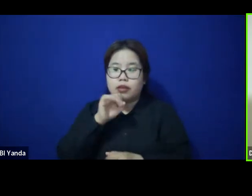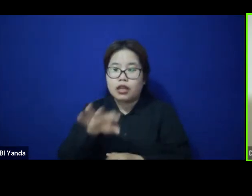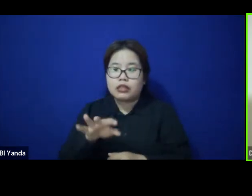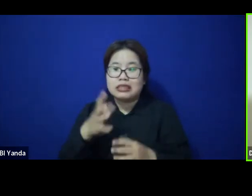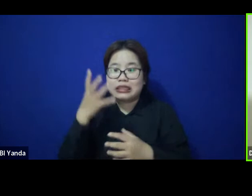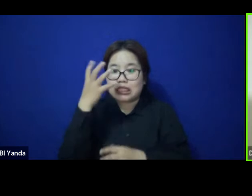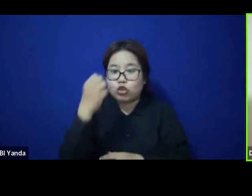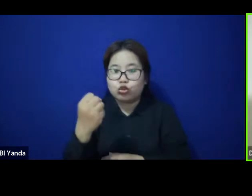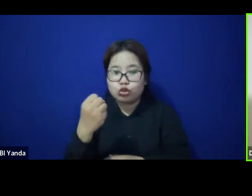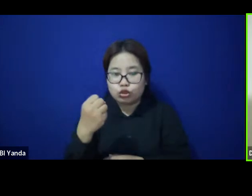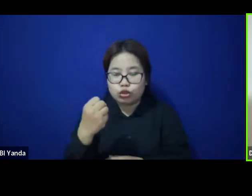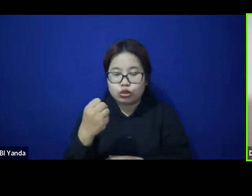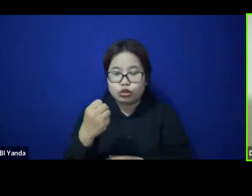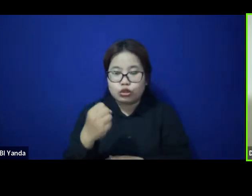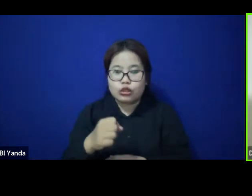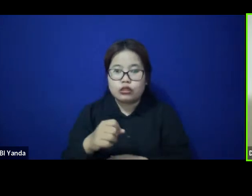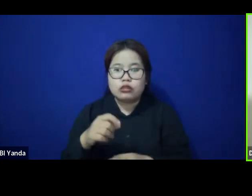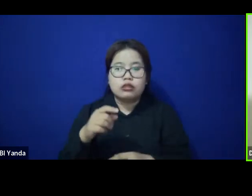the voice